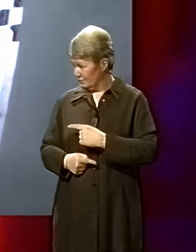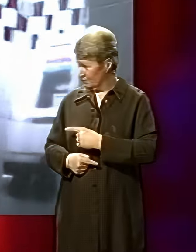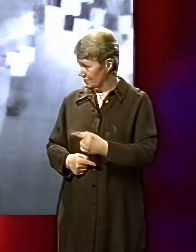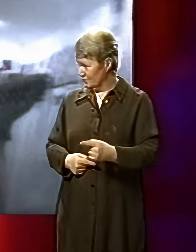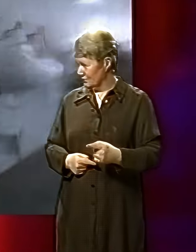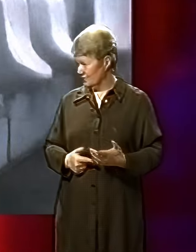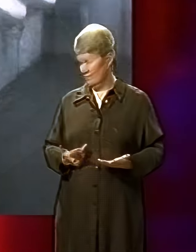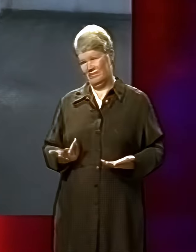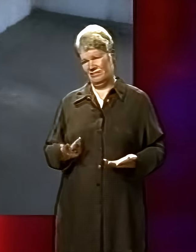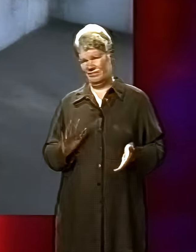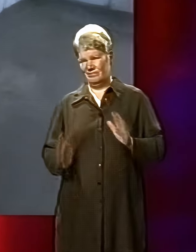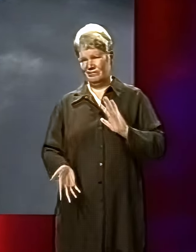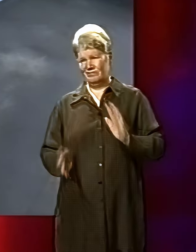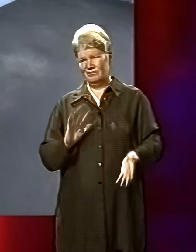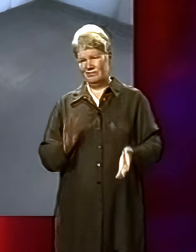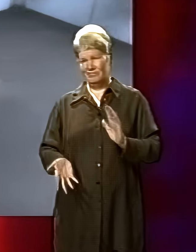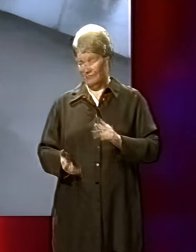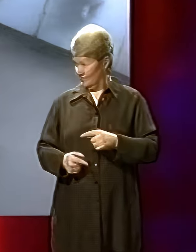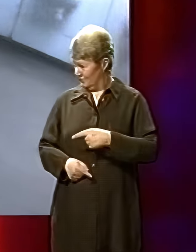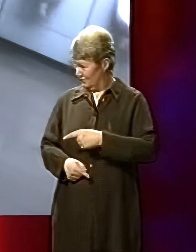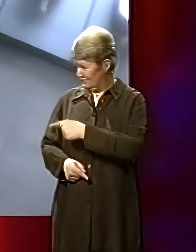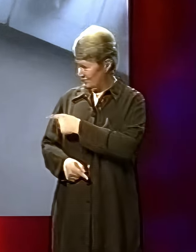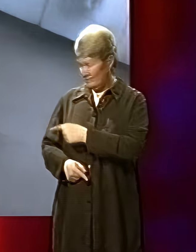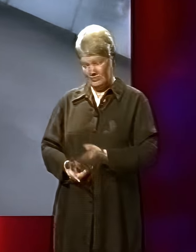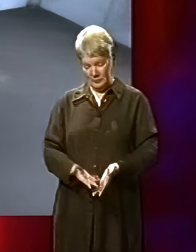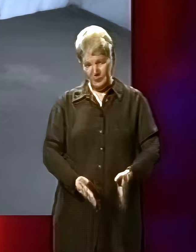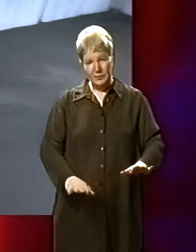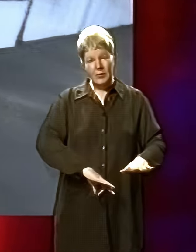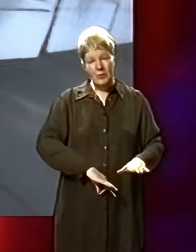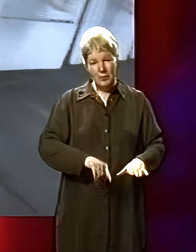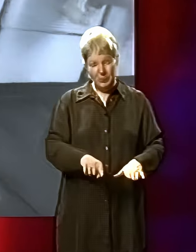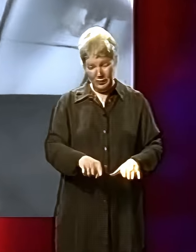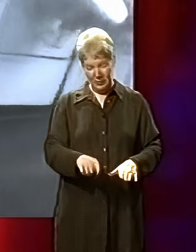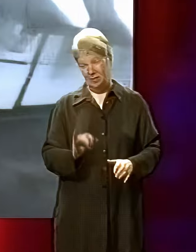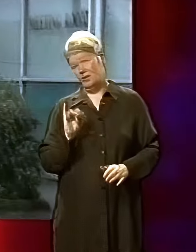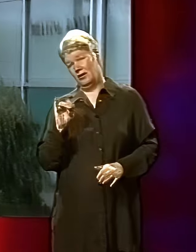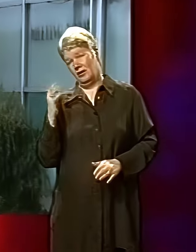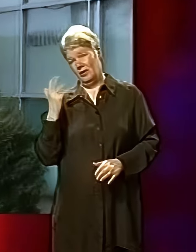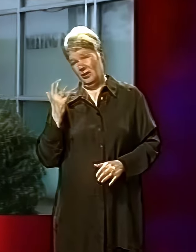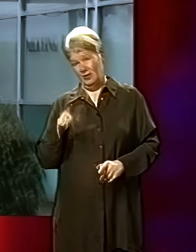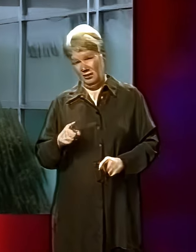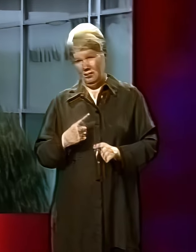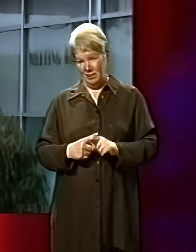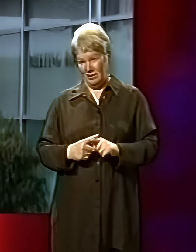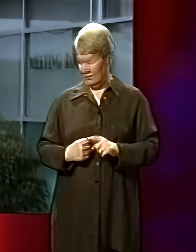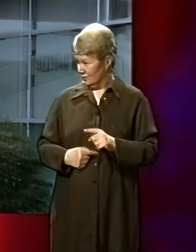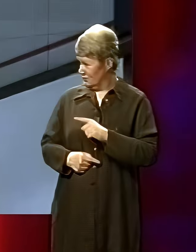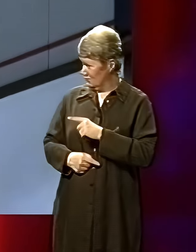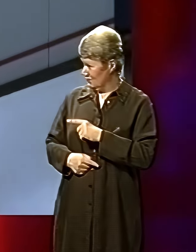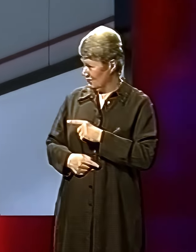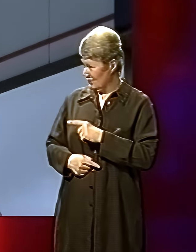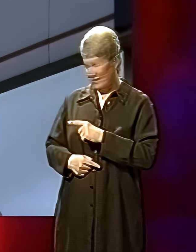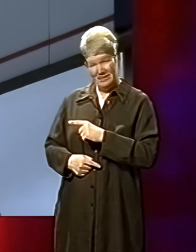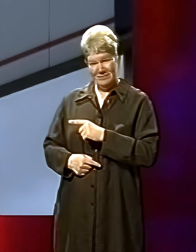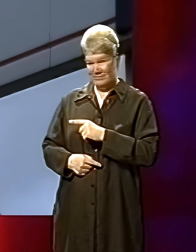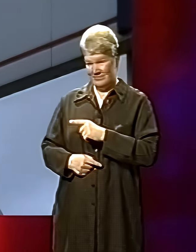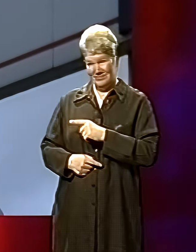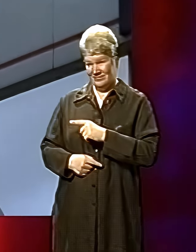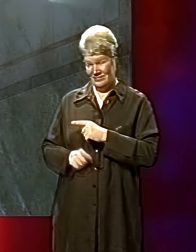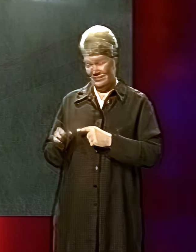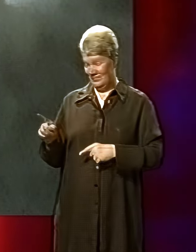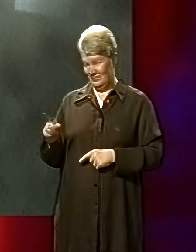slightly more hit and miss. Like these urinals at Moto's Birch Services. And you really don't want us to show you what we found in the cubicles